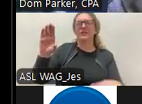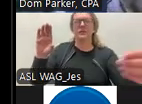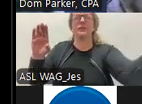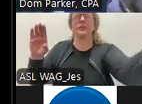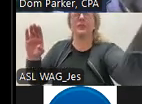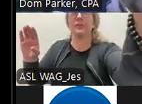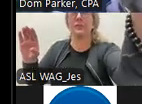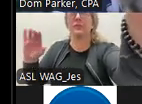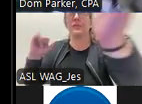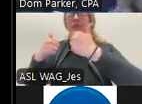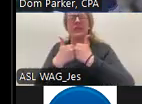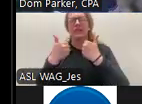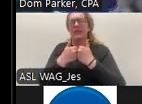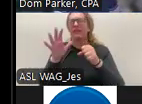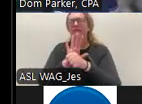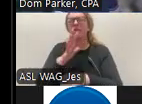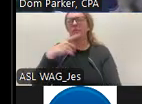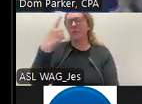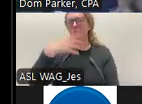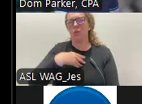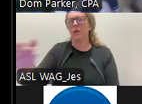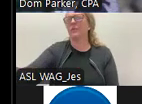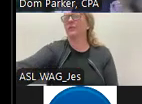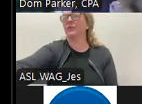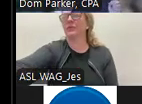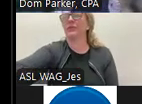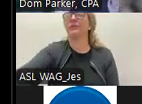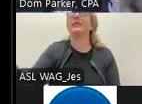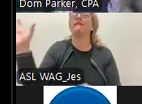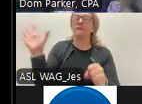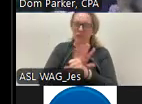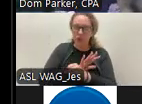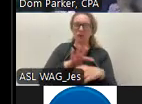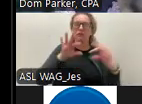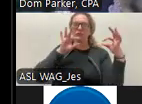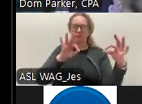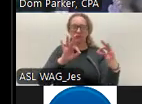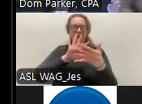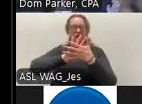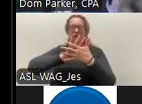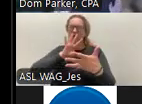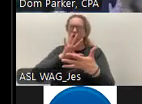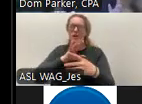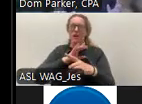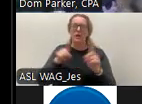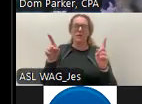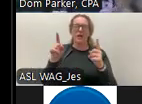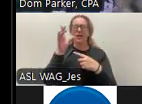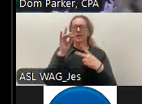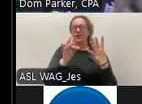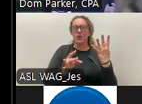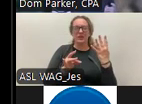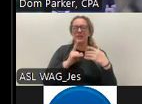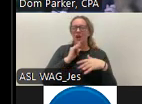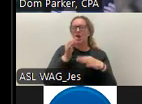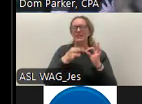And that game is entirely black and white. It is entirely perfectly contrasted, but the choices in that game are